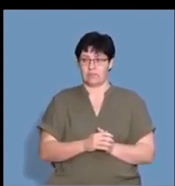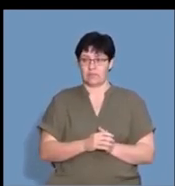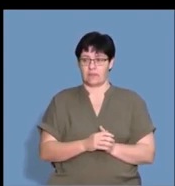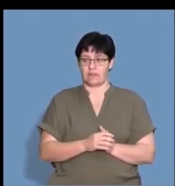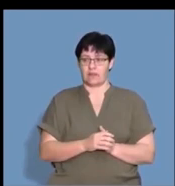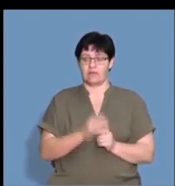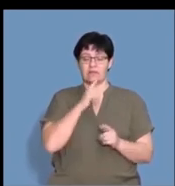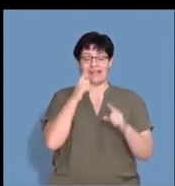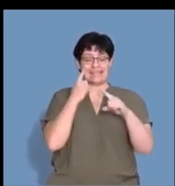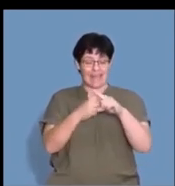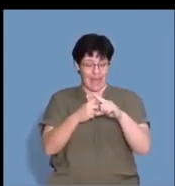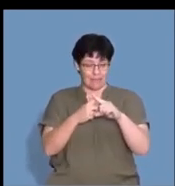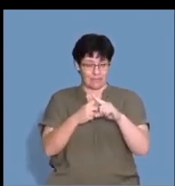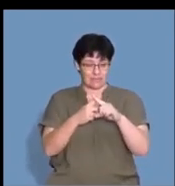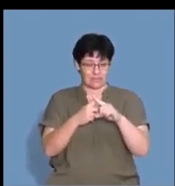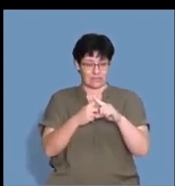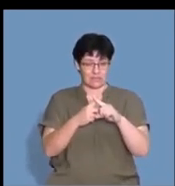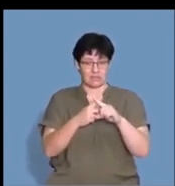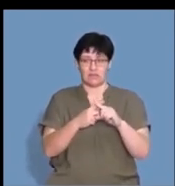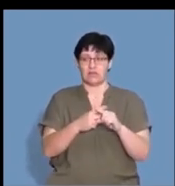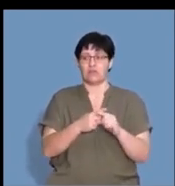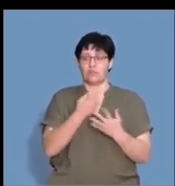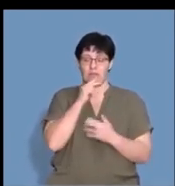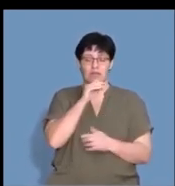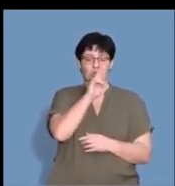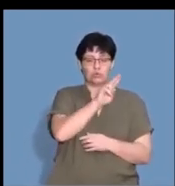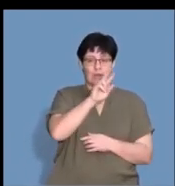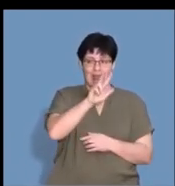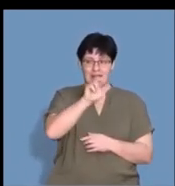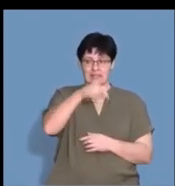and I'm going to times it by the second number